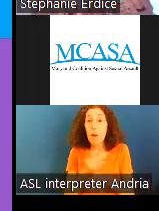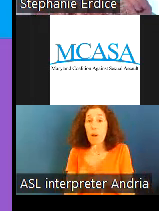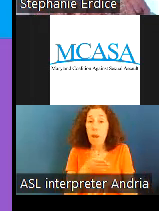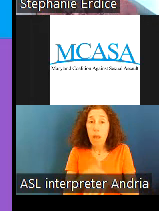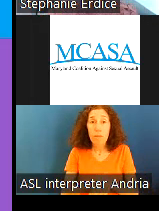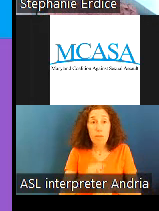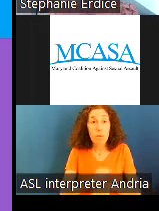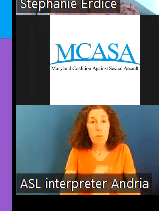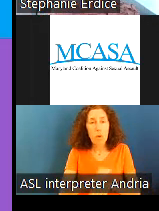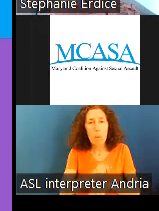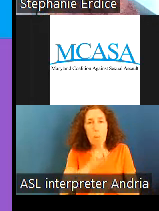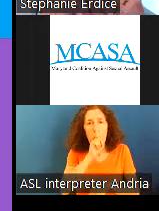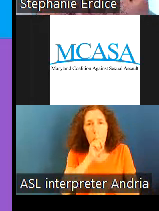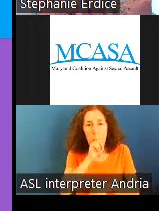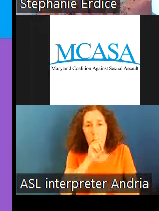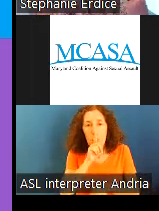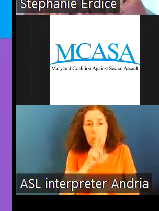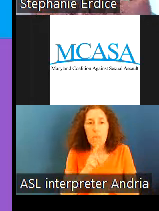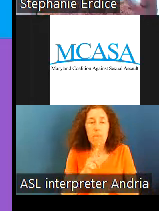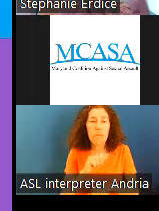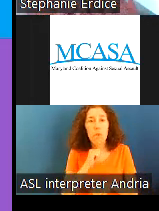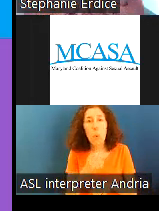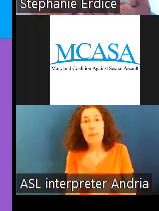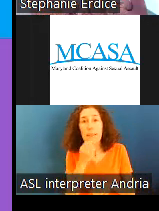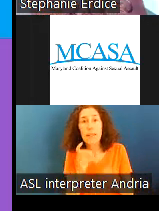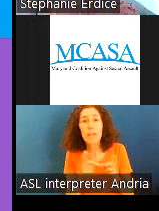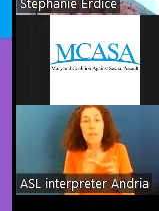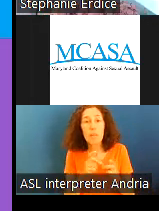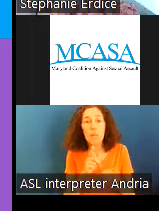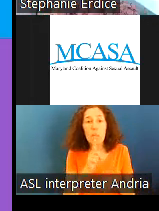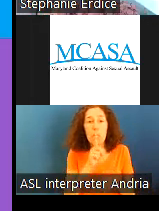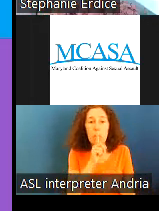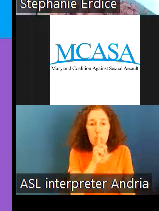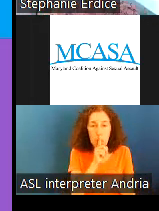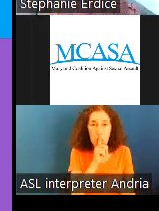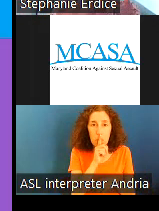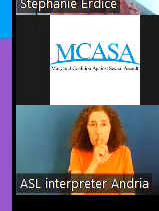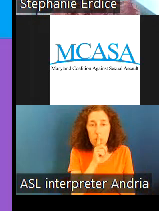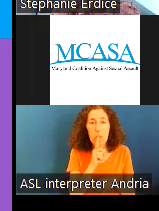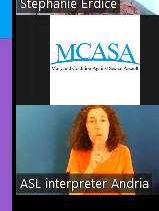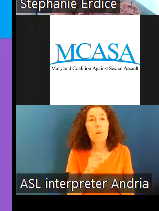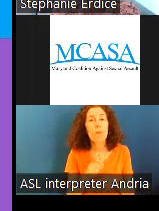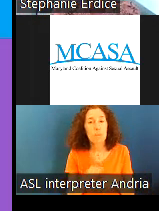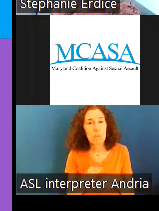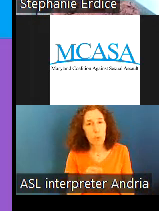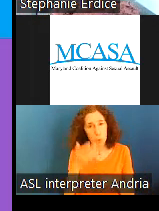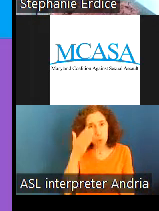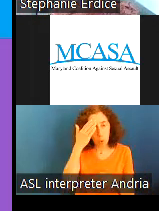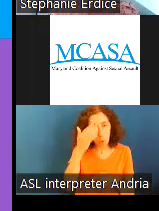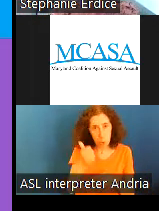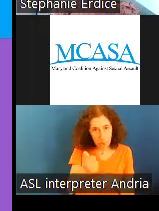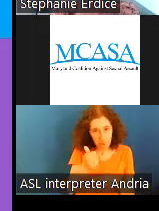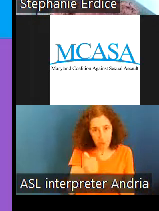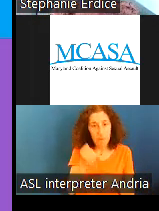or your dessert or any kind of other thing that you indulge in. You know when you're indulging too much.